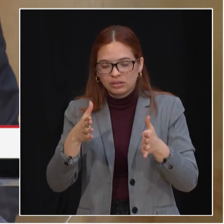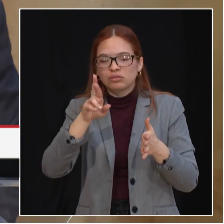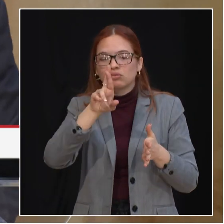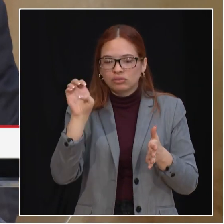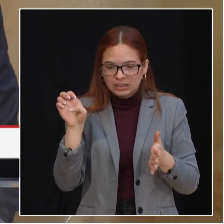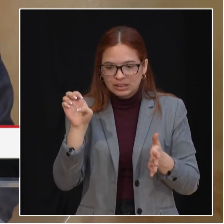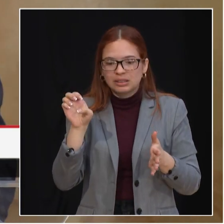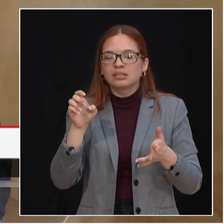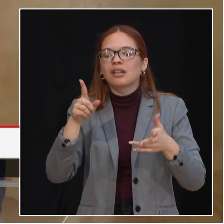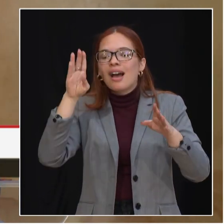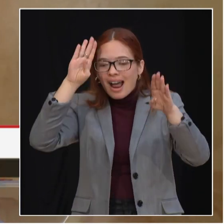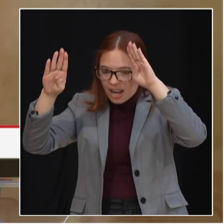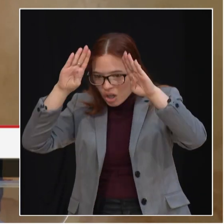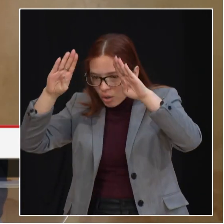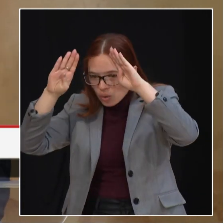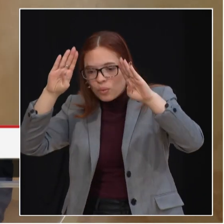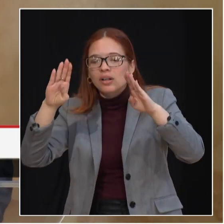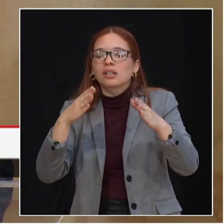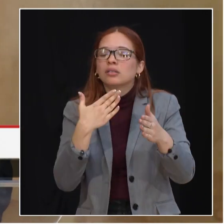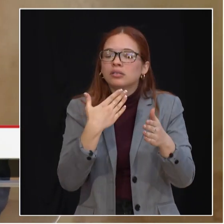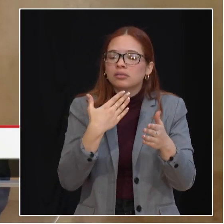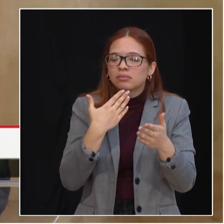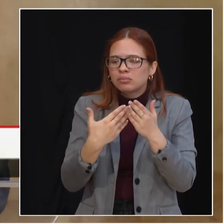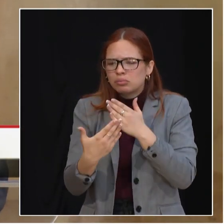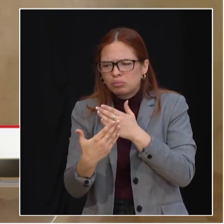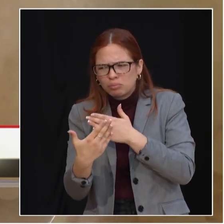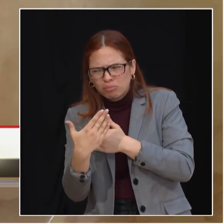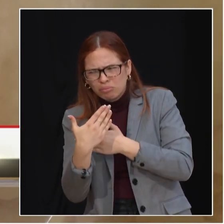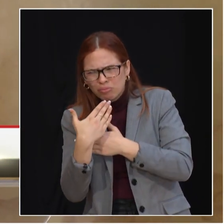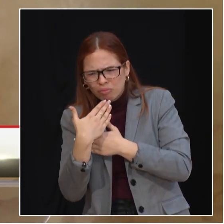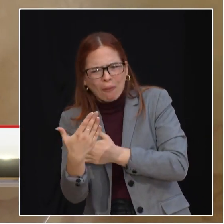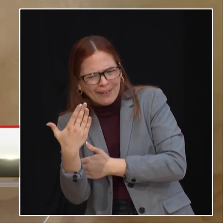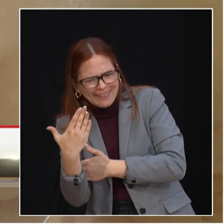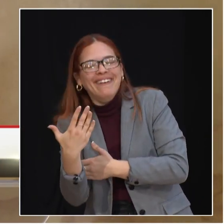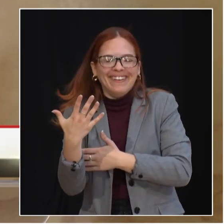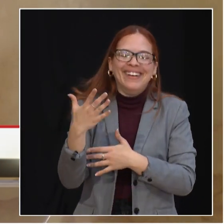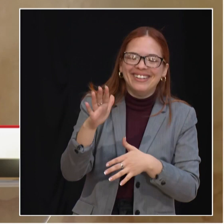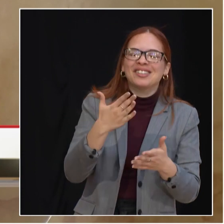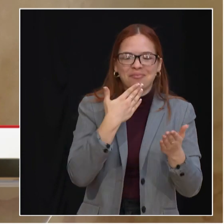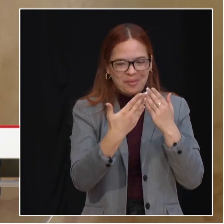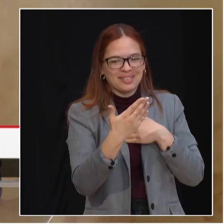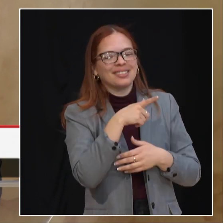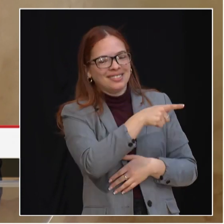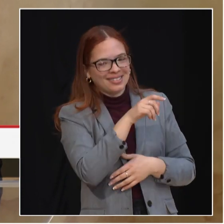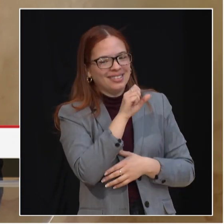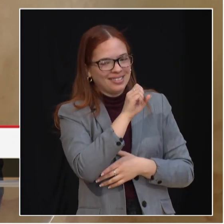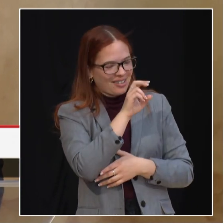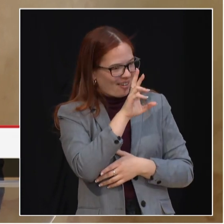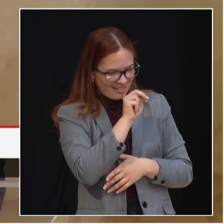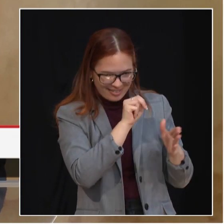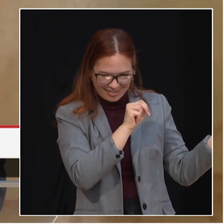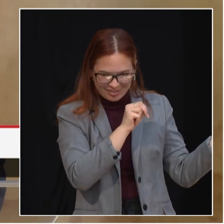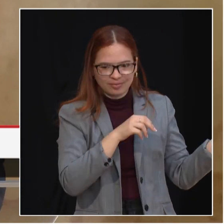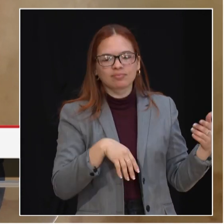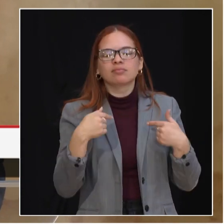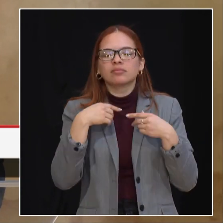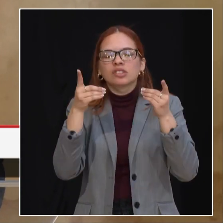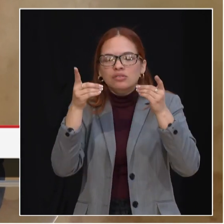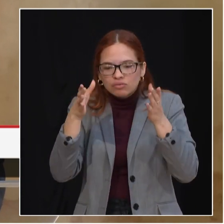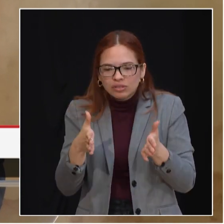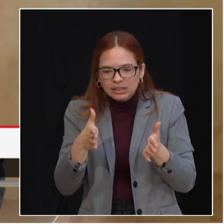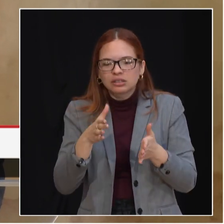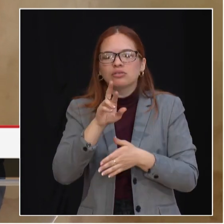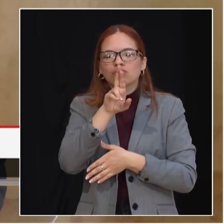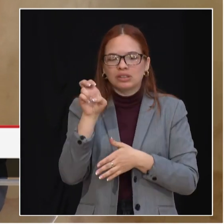Hello, good morning, everybody. Thank you, Sharon. Good morning. My name is Sarosh Alpadwala. I'm the Director of Real Estate